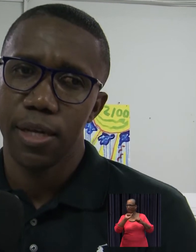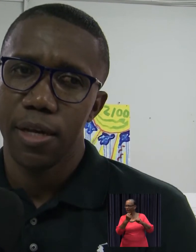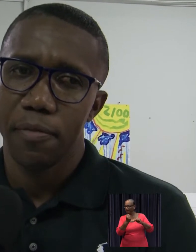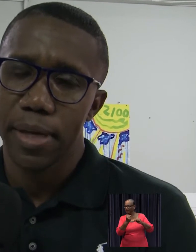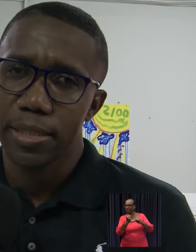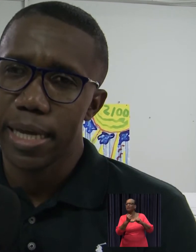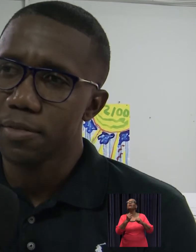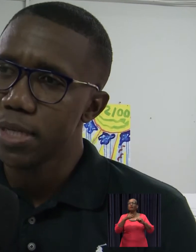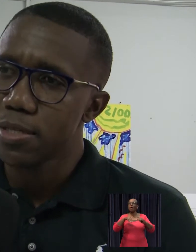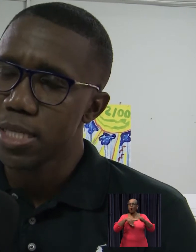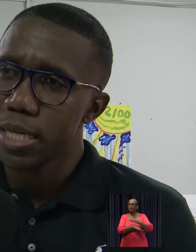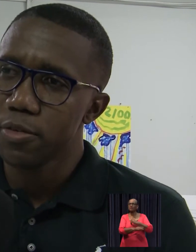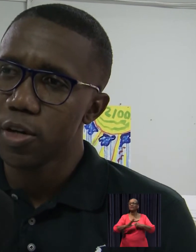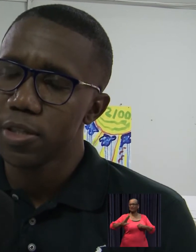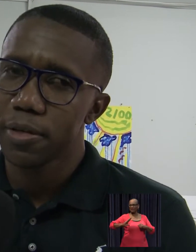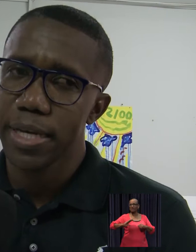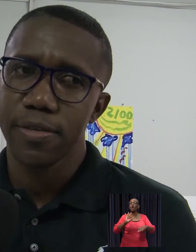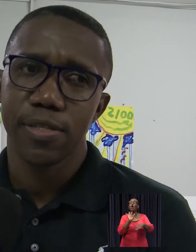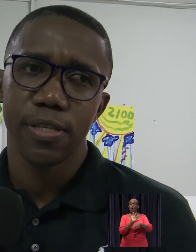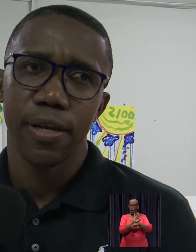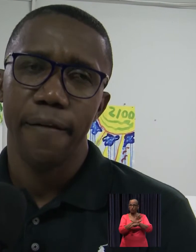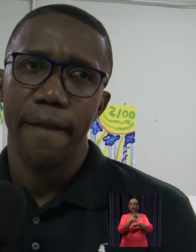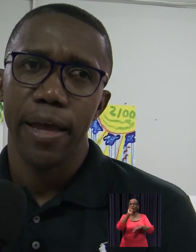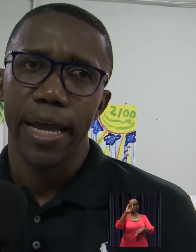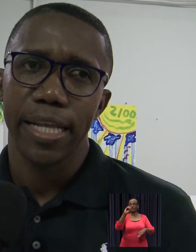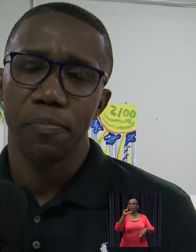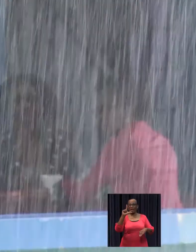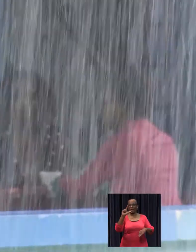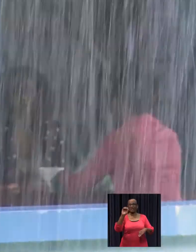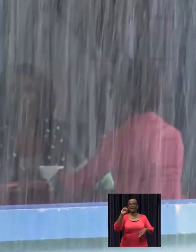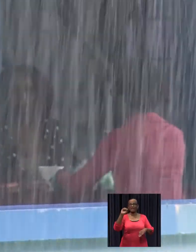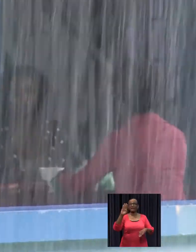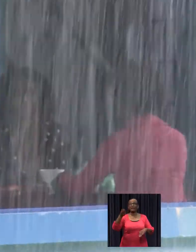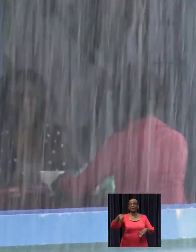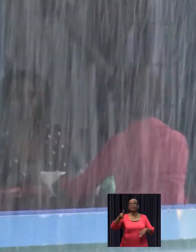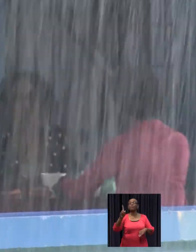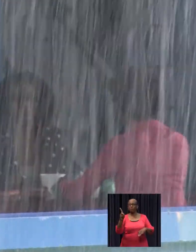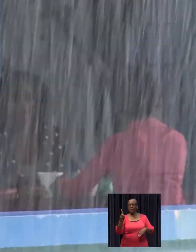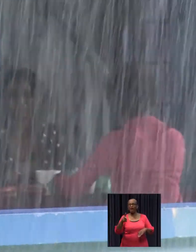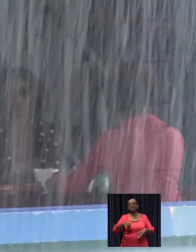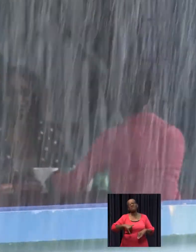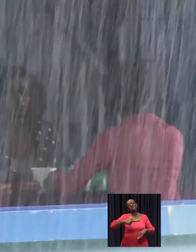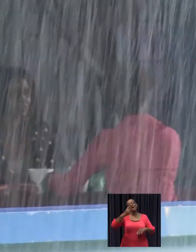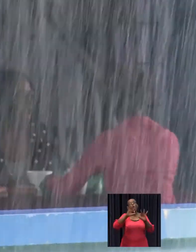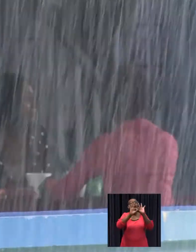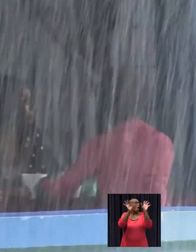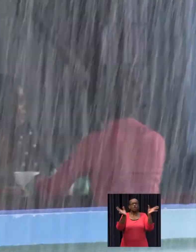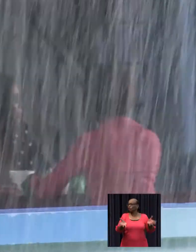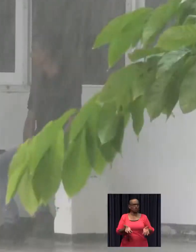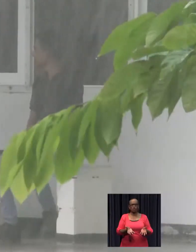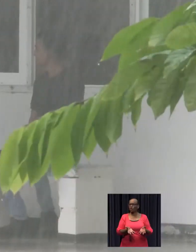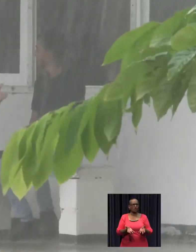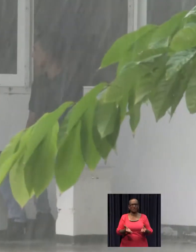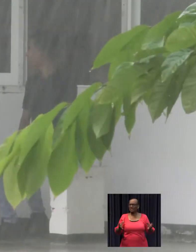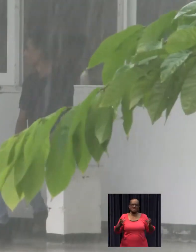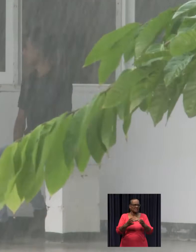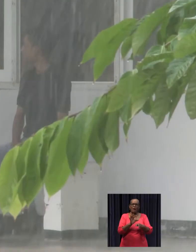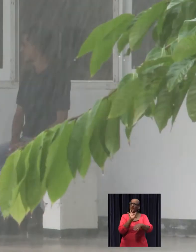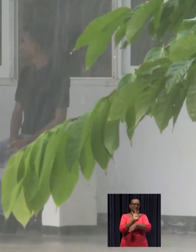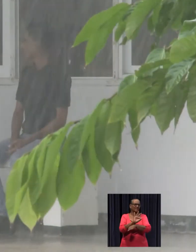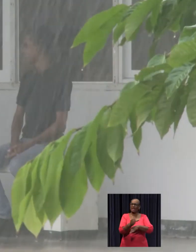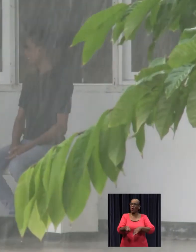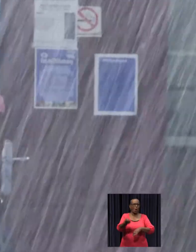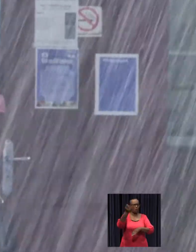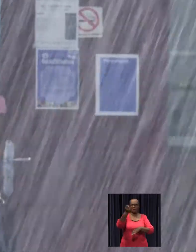to the Vice President of Education Affairs of the IOL, there are still many ambiguities about the merger of